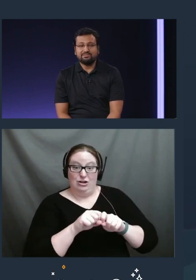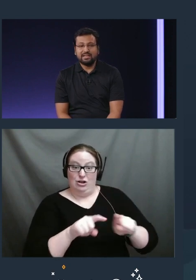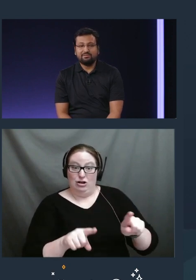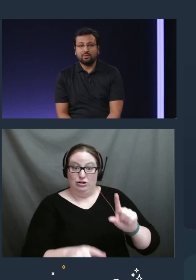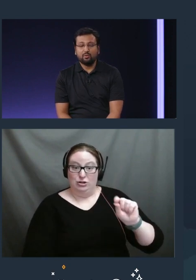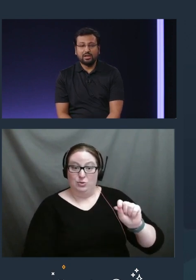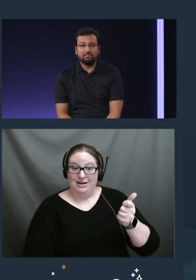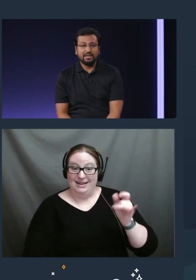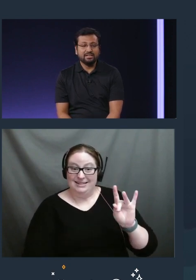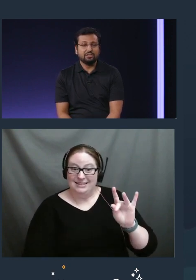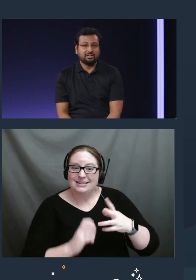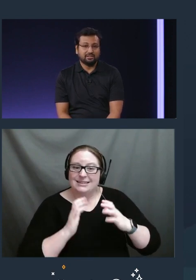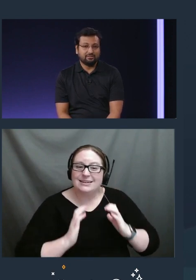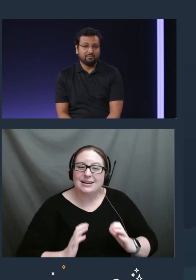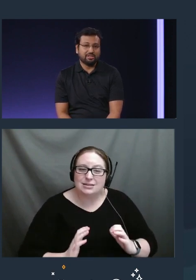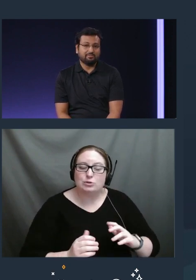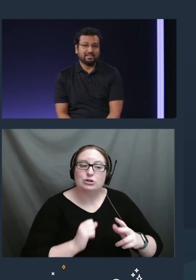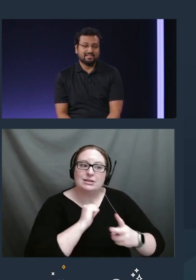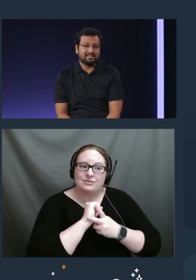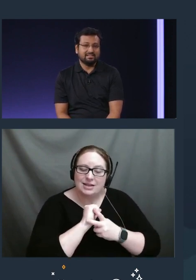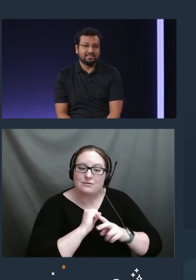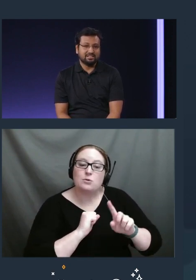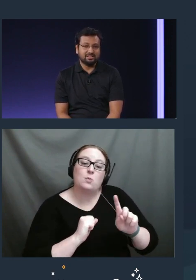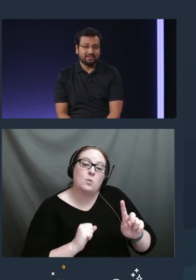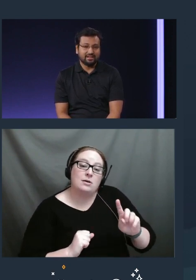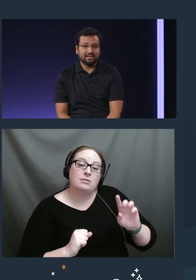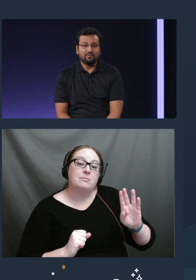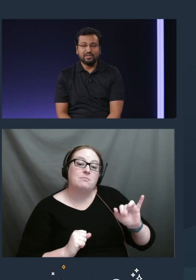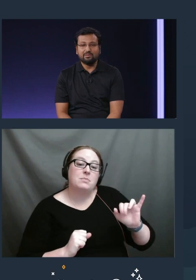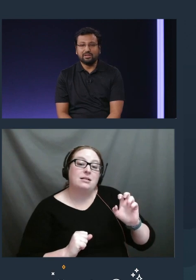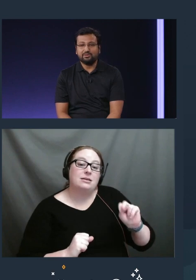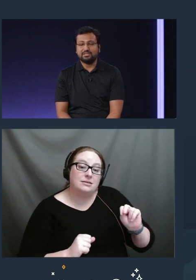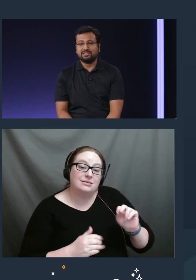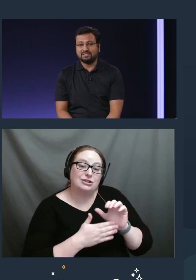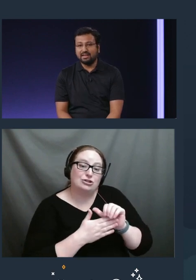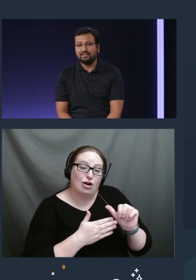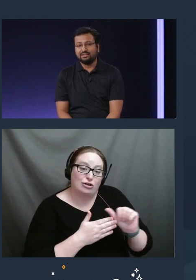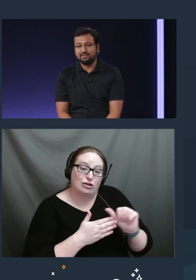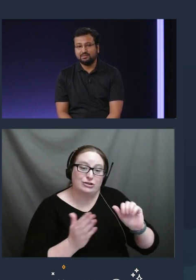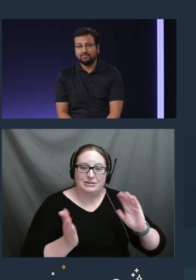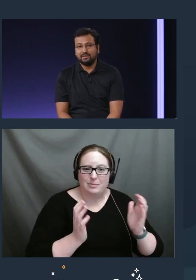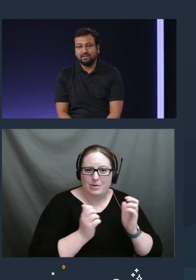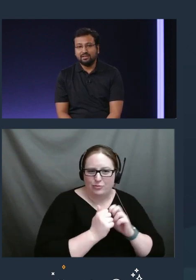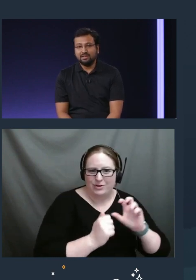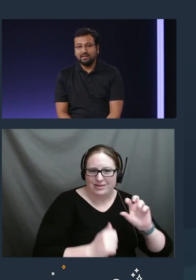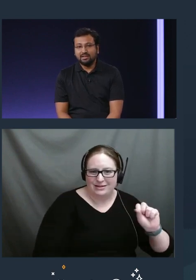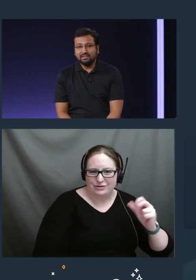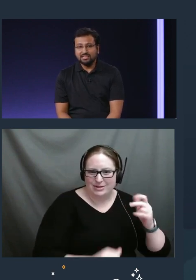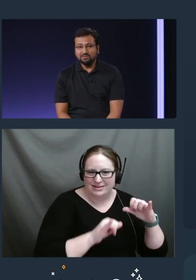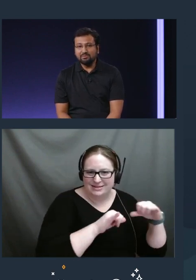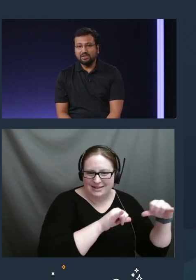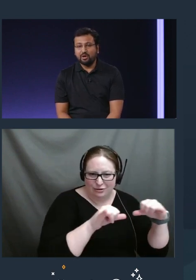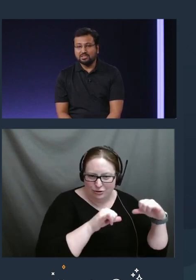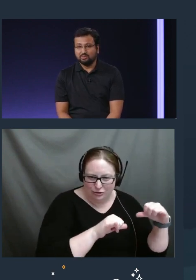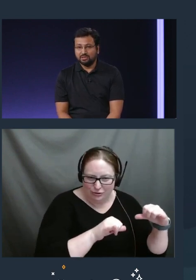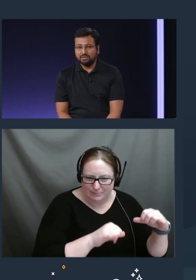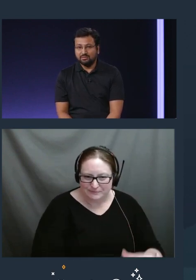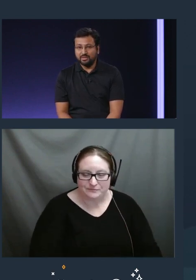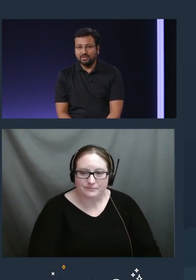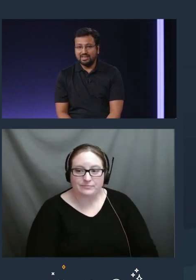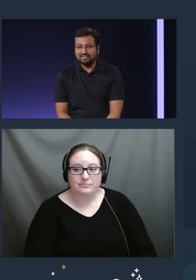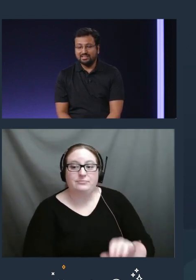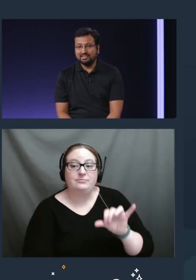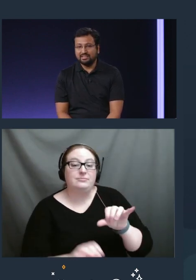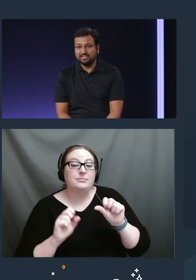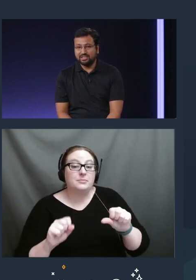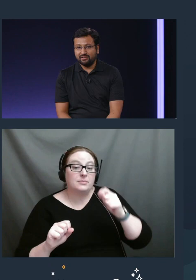customers have saved $1 billion from adopting S3 Intelligent Tiering when compared to S3 Standard. This has been made possible